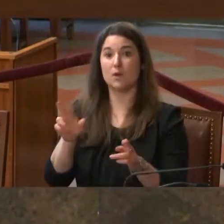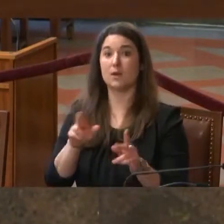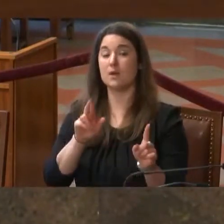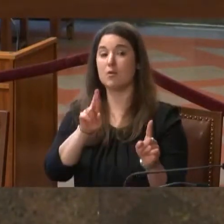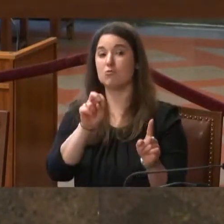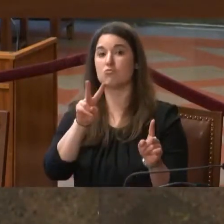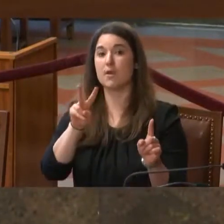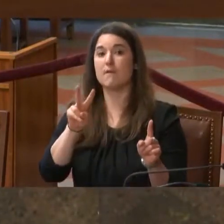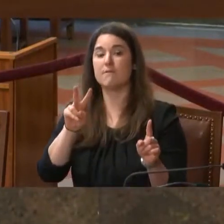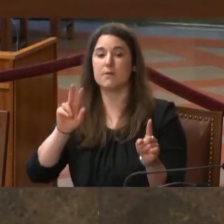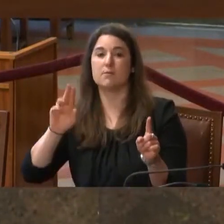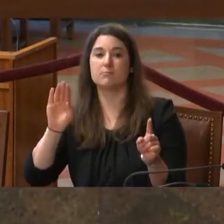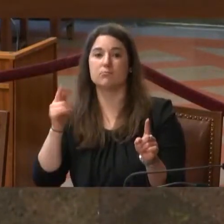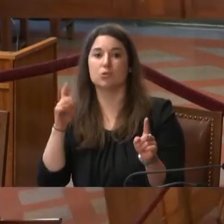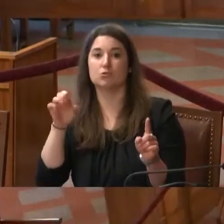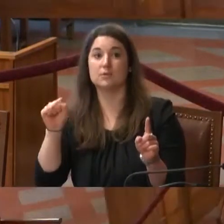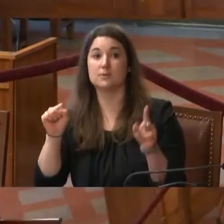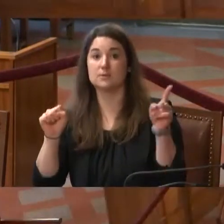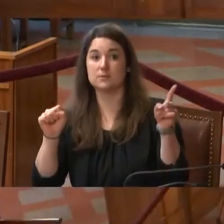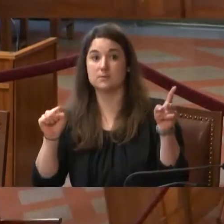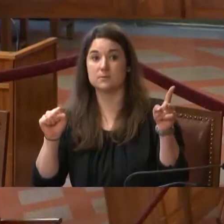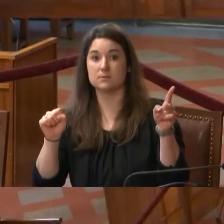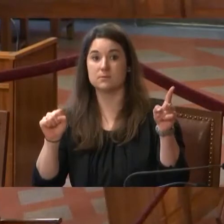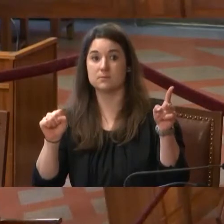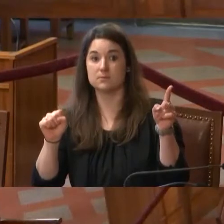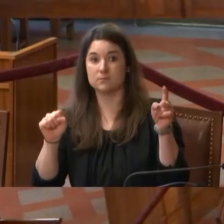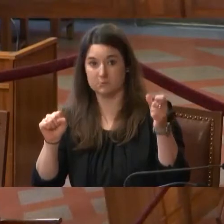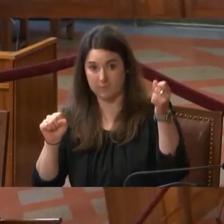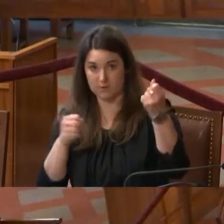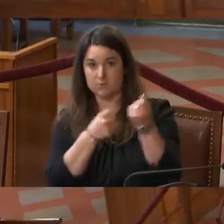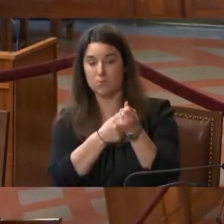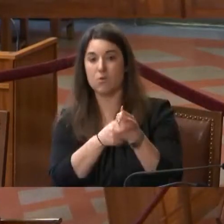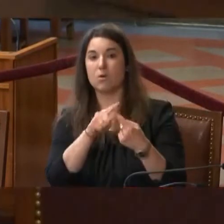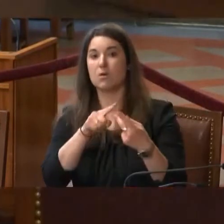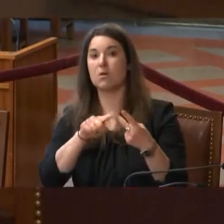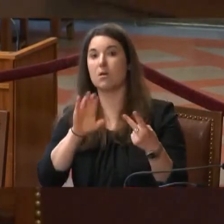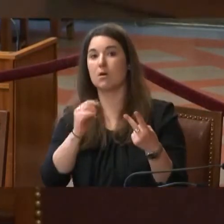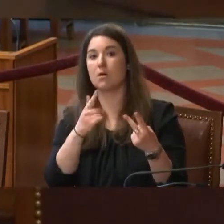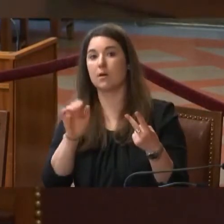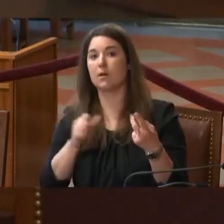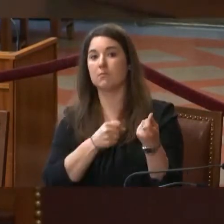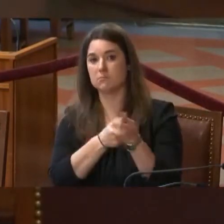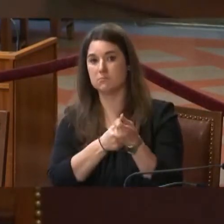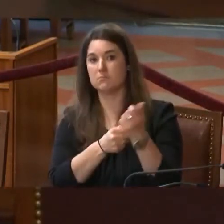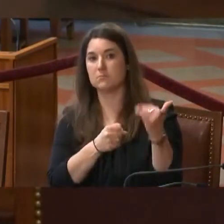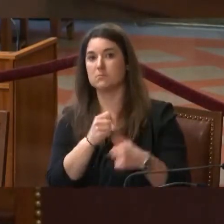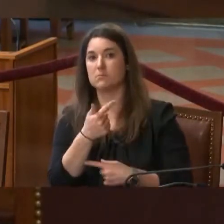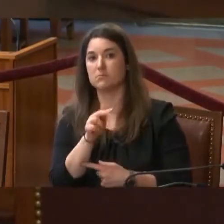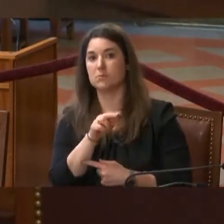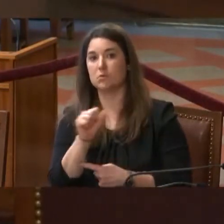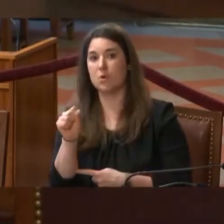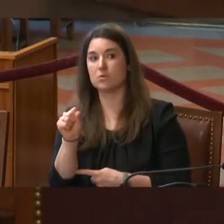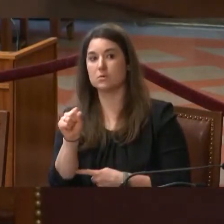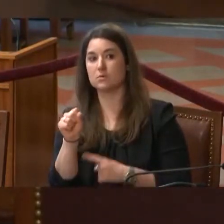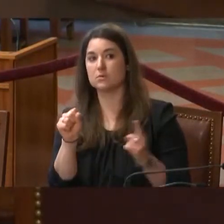Reverend Burgess. Aye. Mr. Coghill. Aye. Ms. Gross.